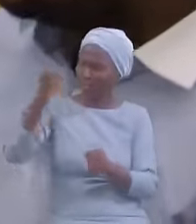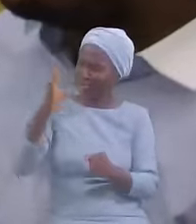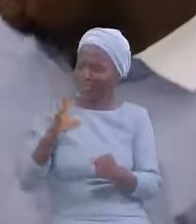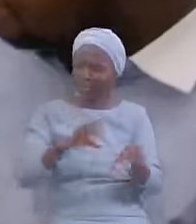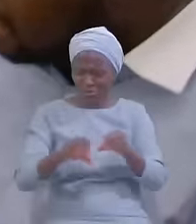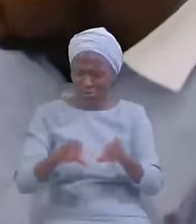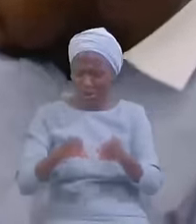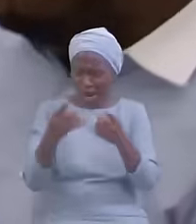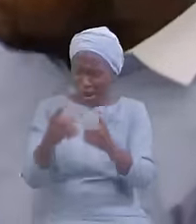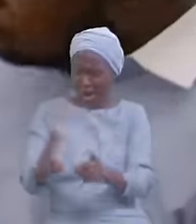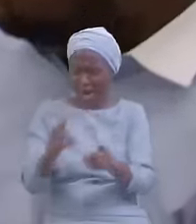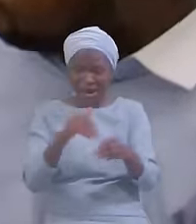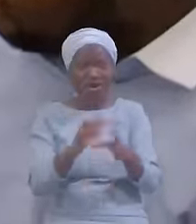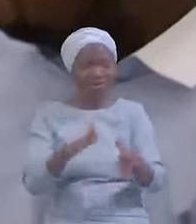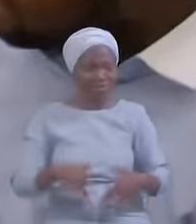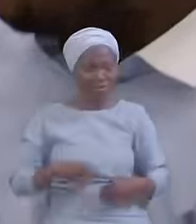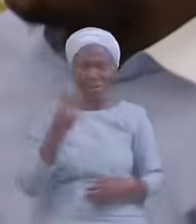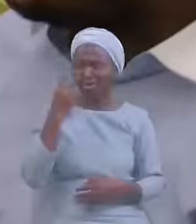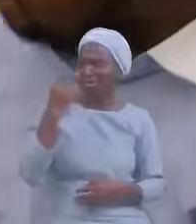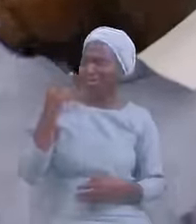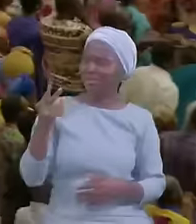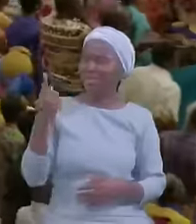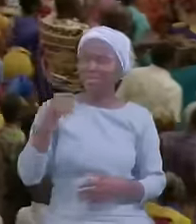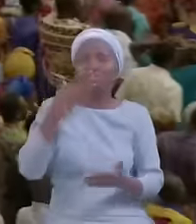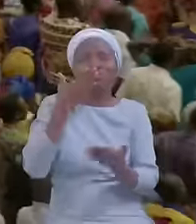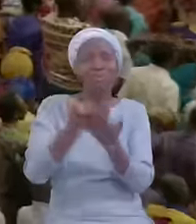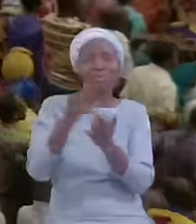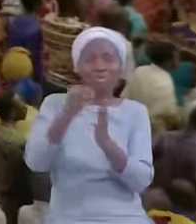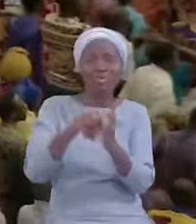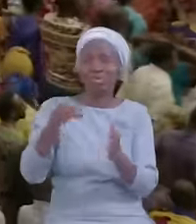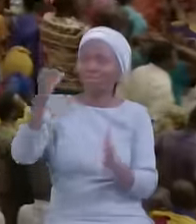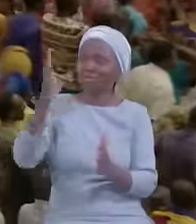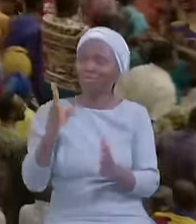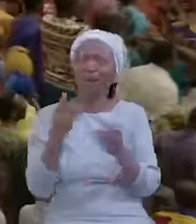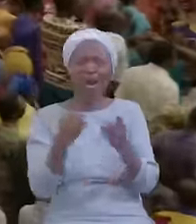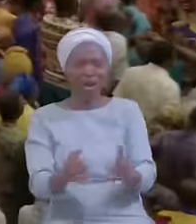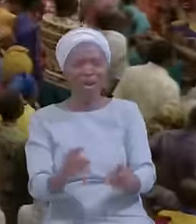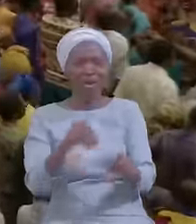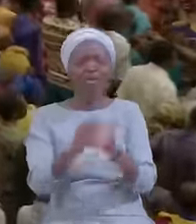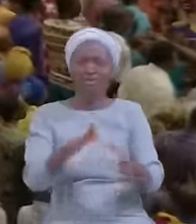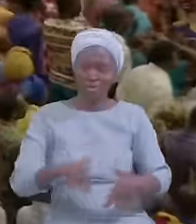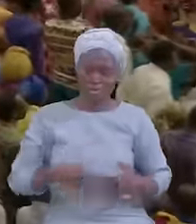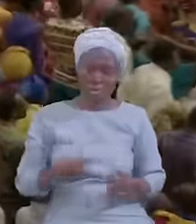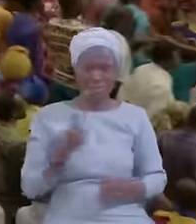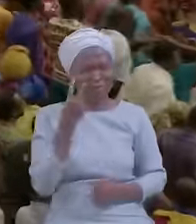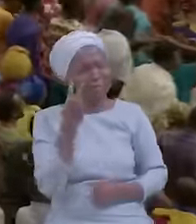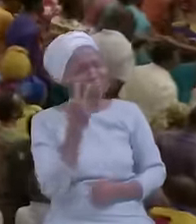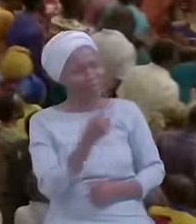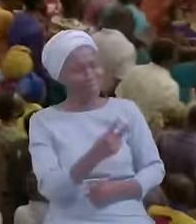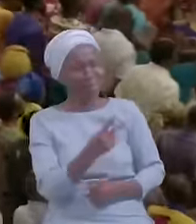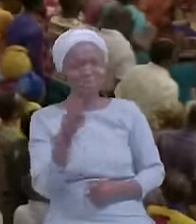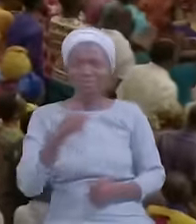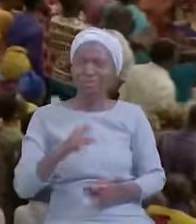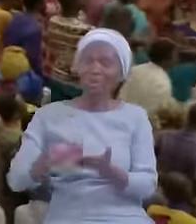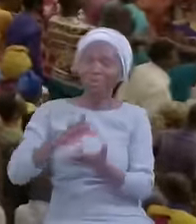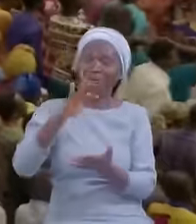life. See the goodness of God performed in your life. See the glory